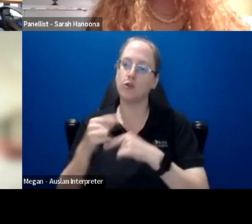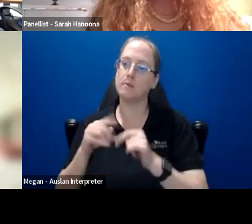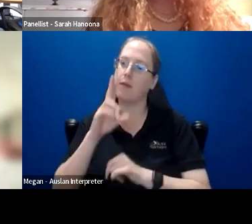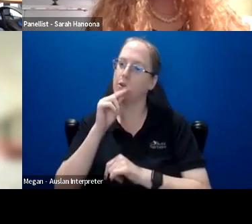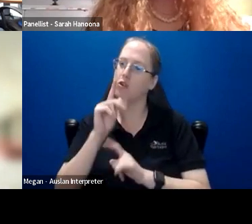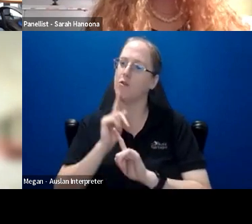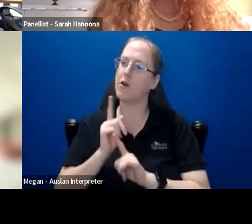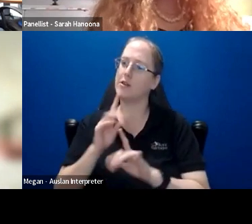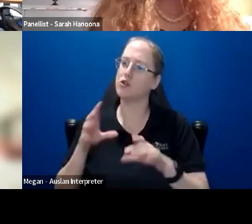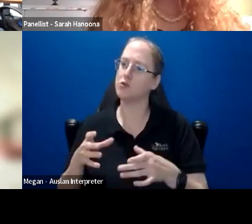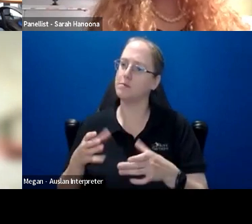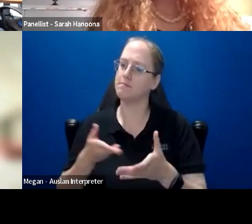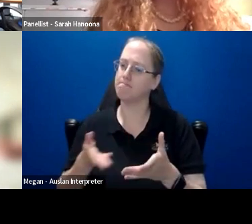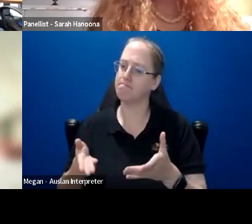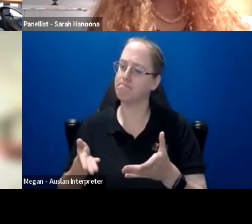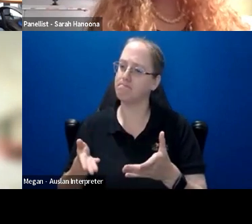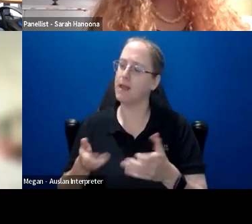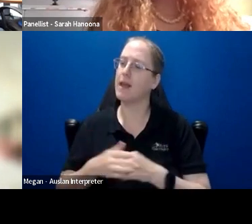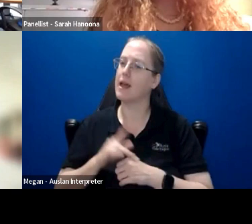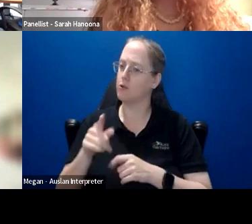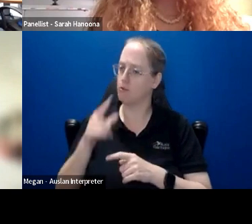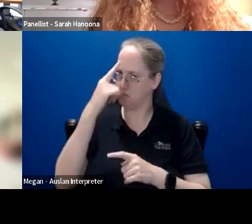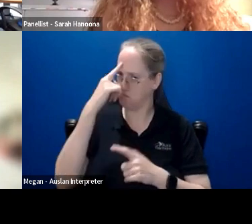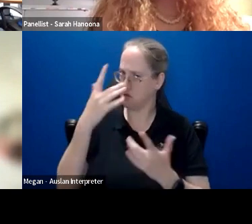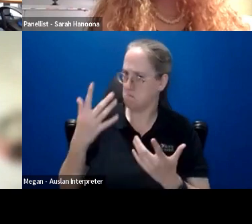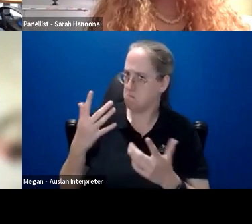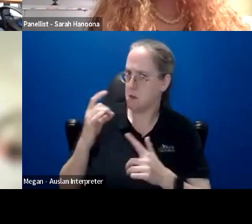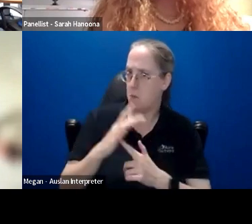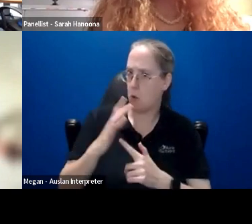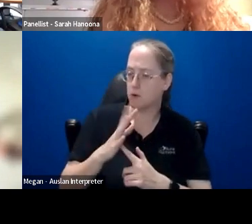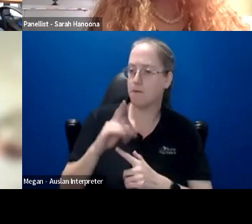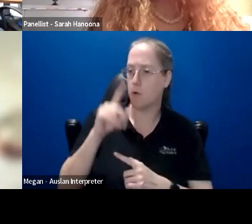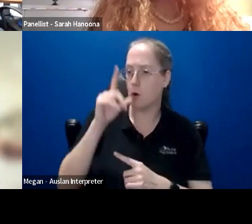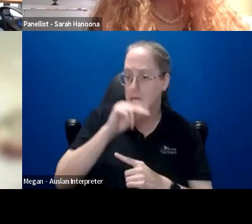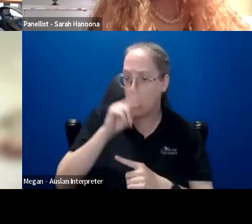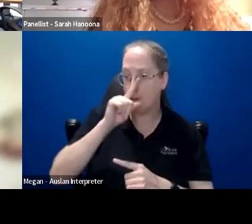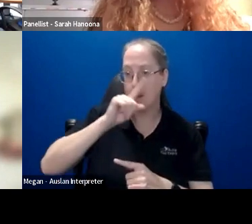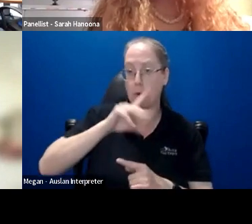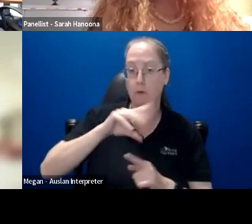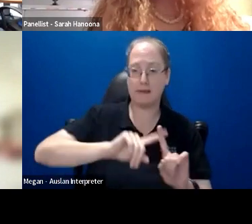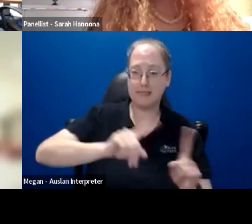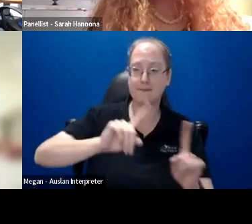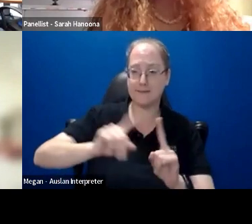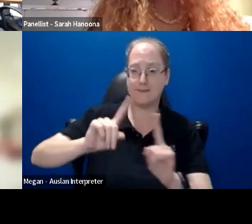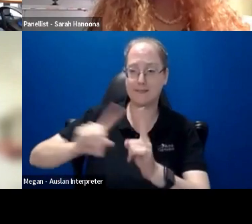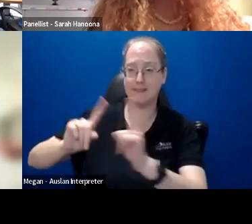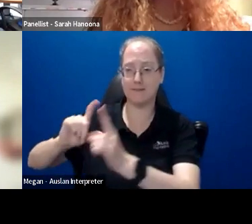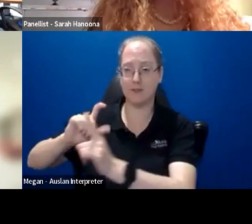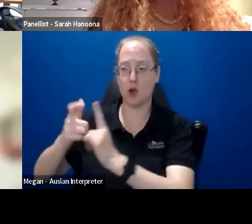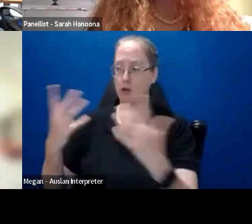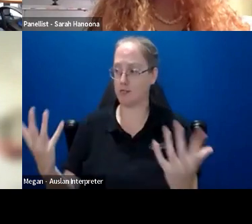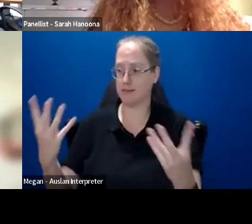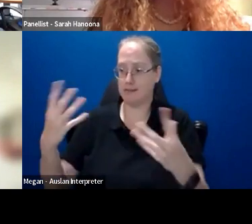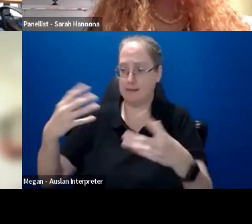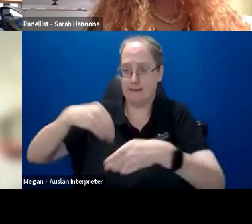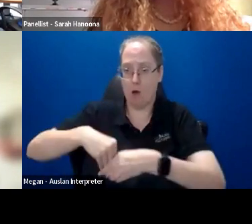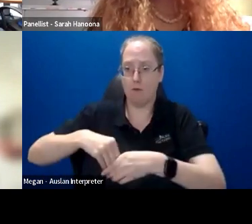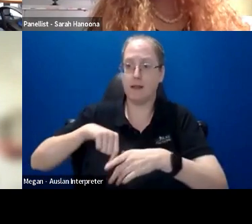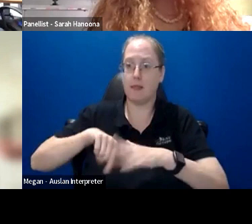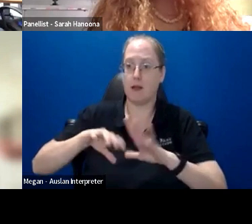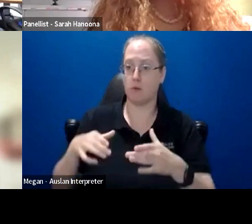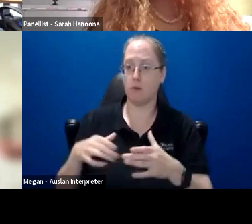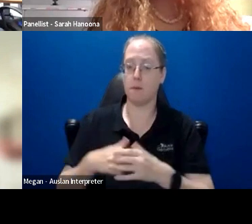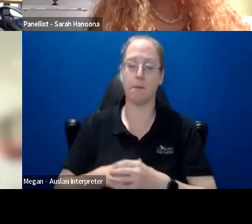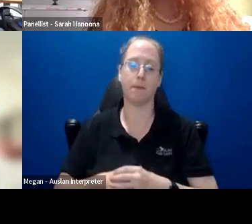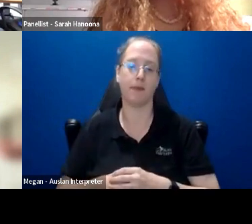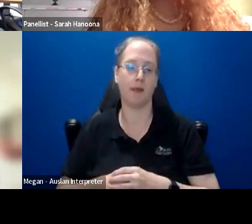Just wondering how important you think it is to have young people from all different cultures to be engaged in this group. And